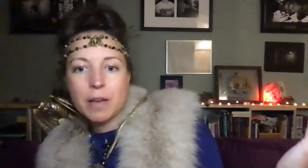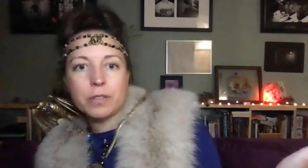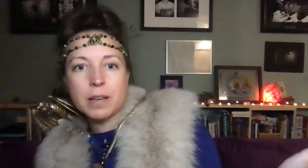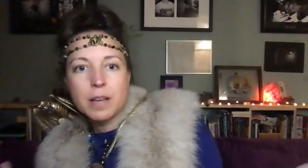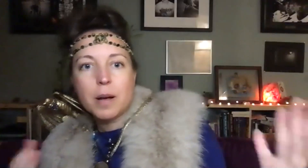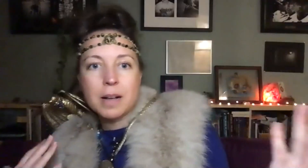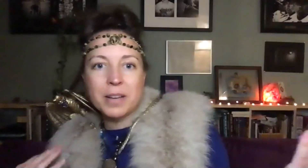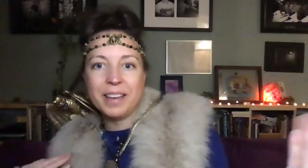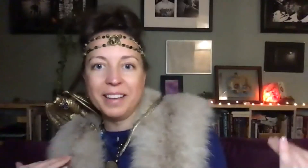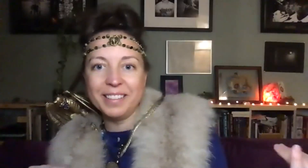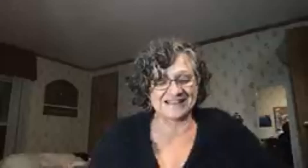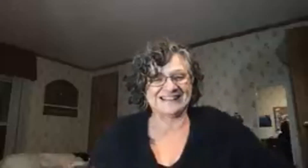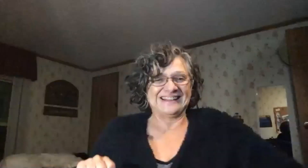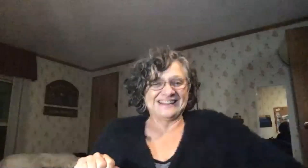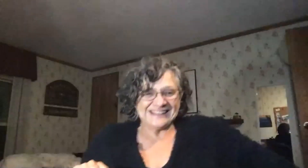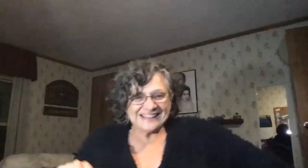right, safely, and